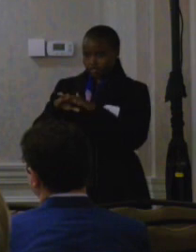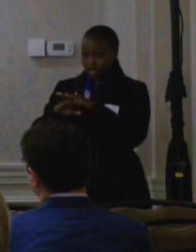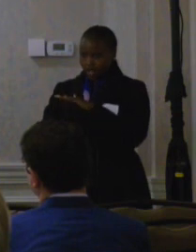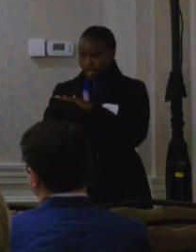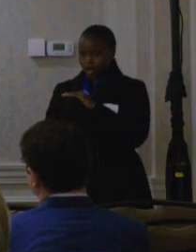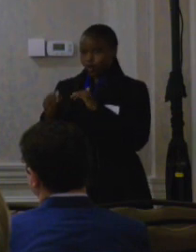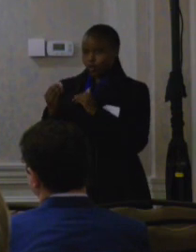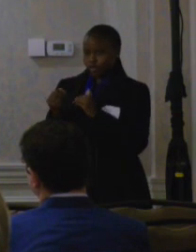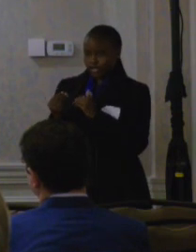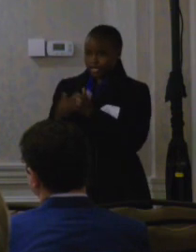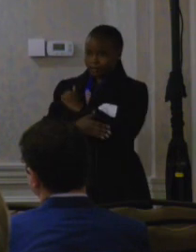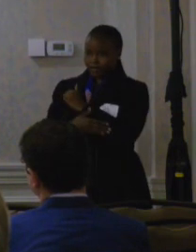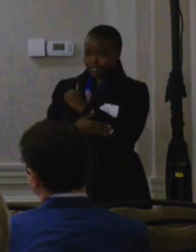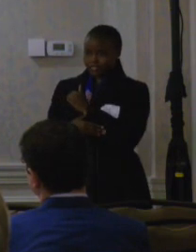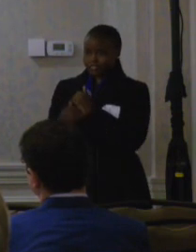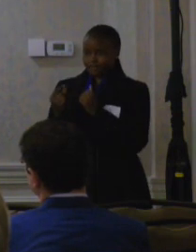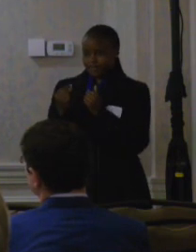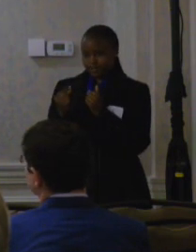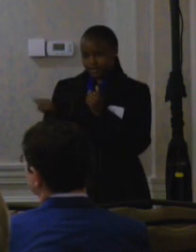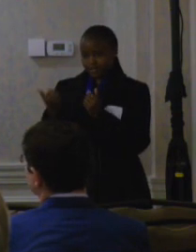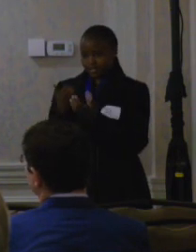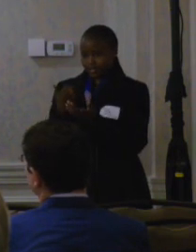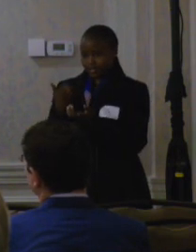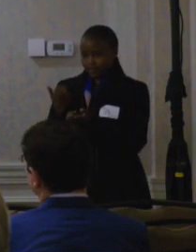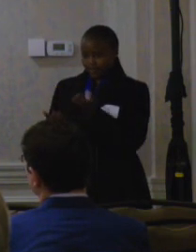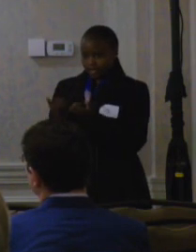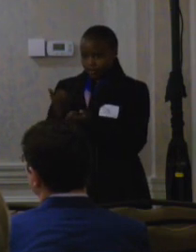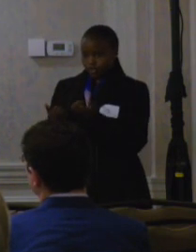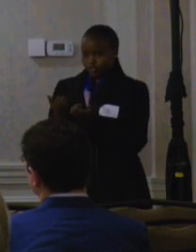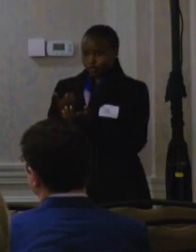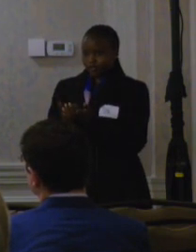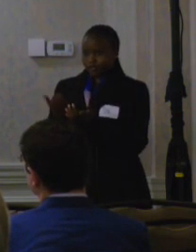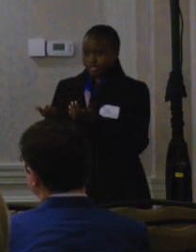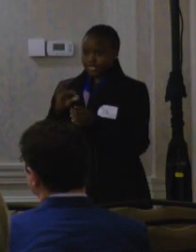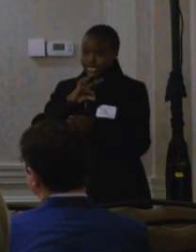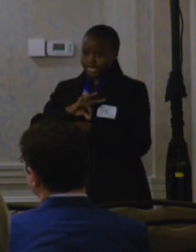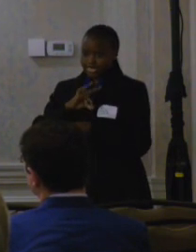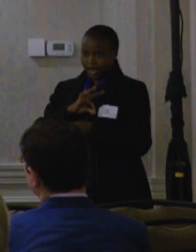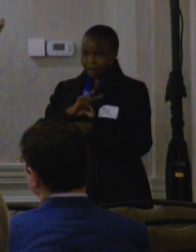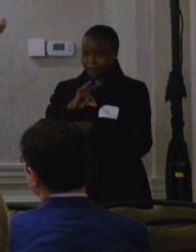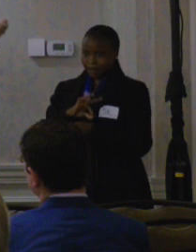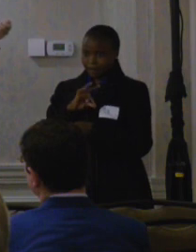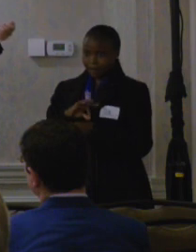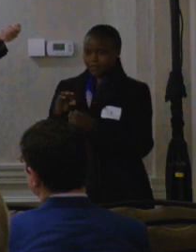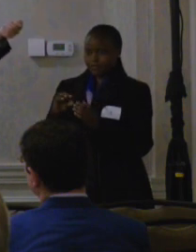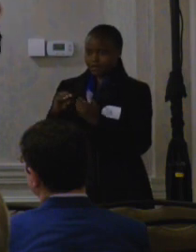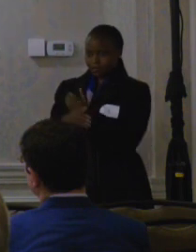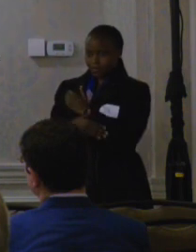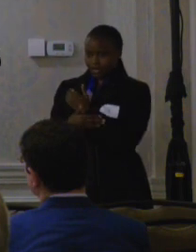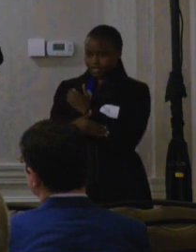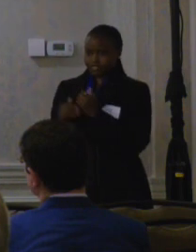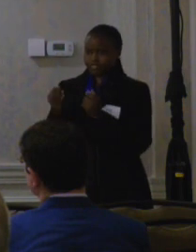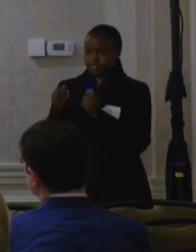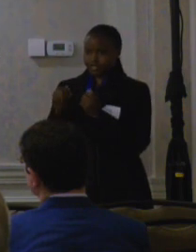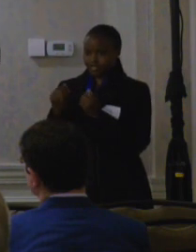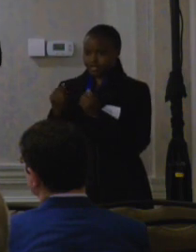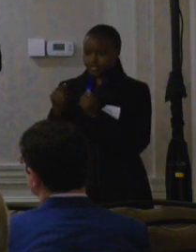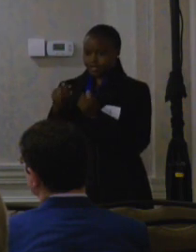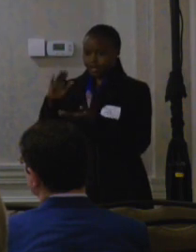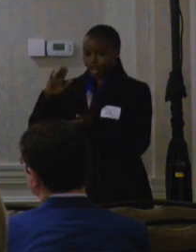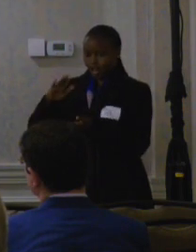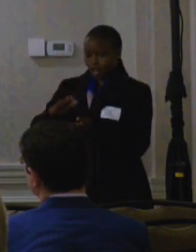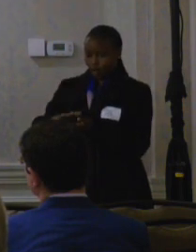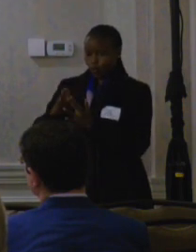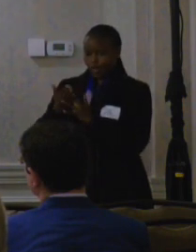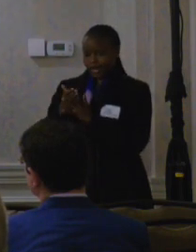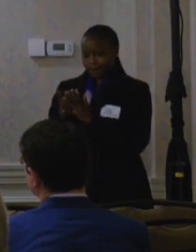is very little evaluation evidence from low-income countries or from the lowest income contexts in in lower